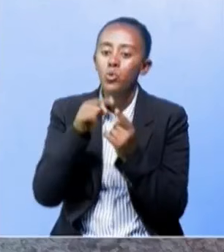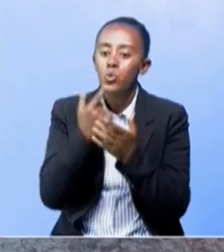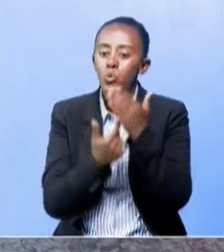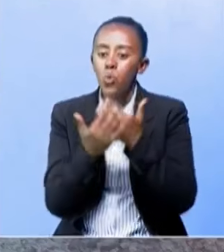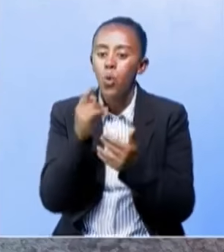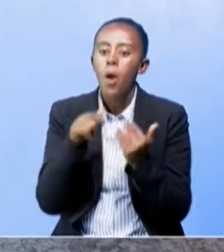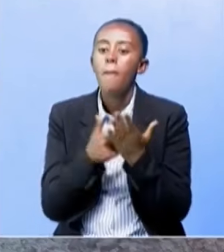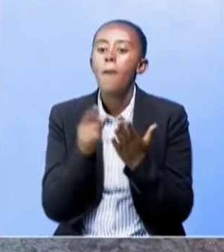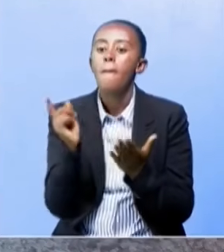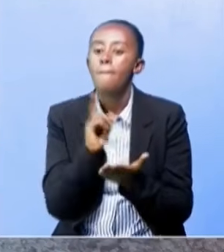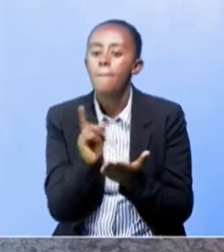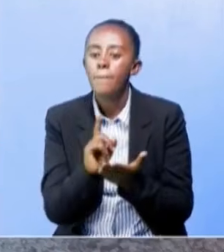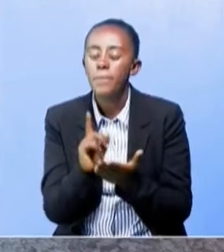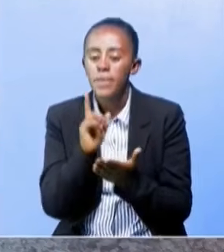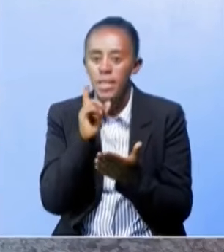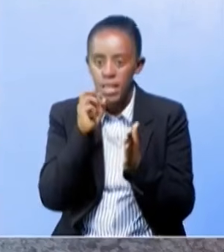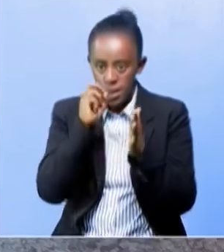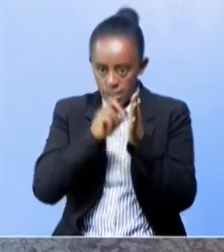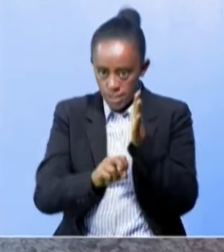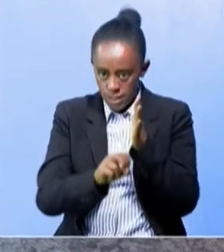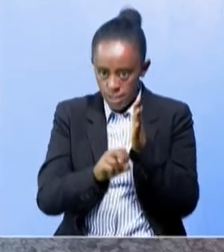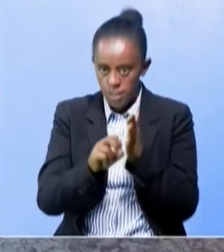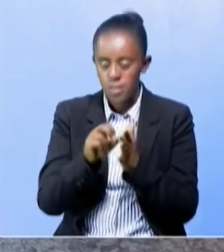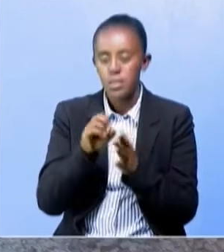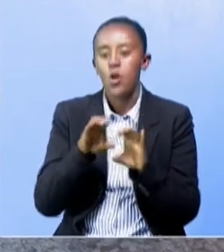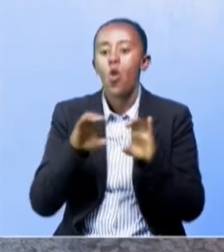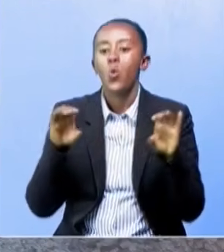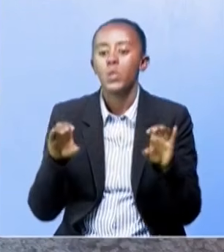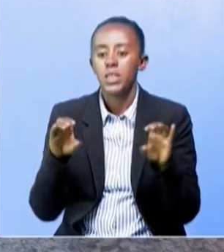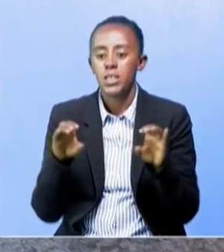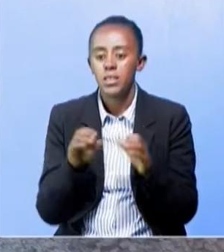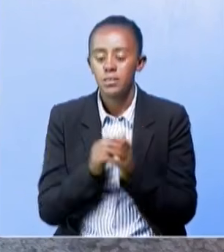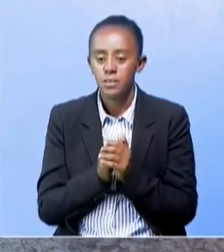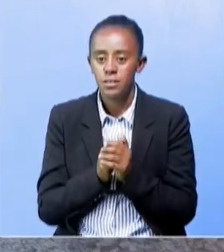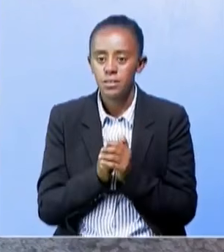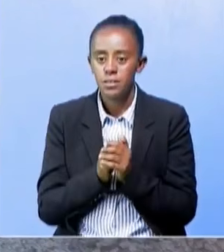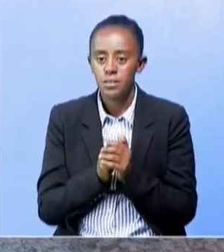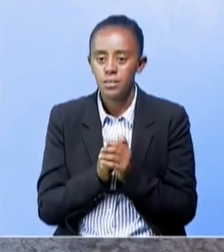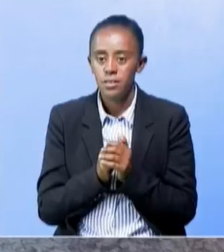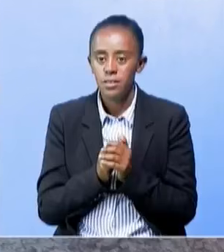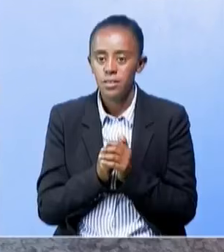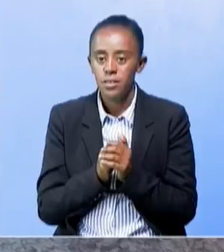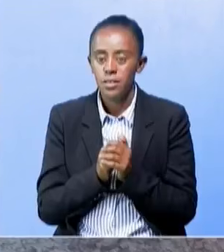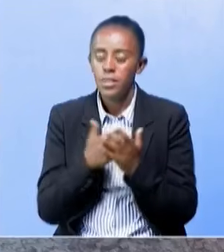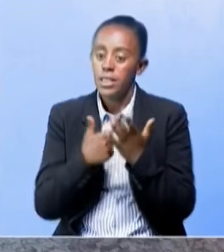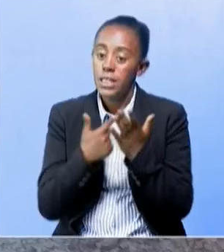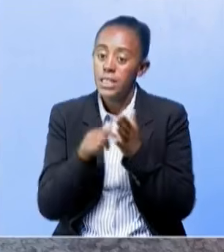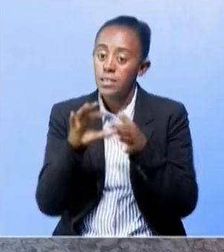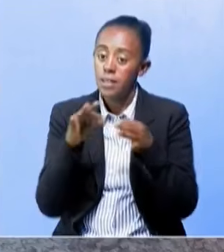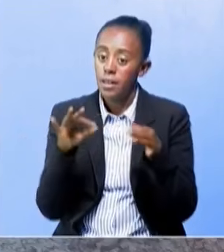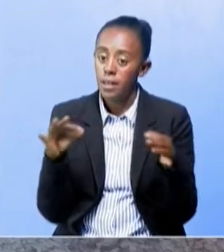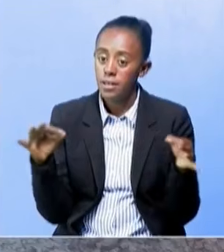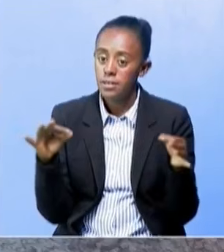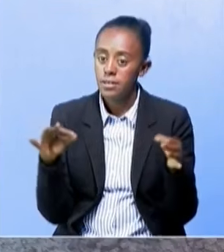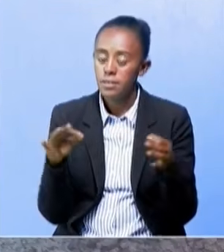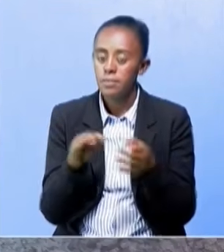about result clauses. Is it clear? Come on. In this sentence,